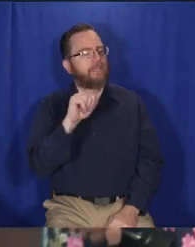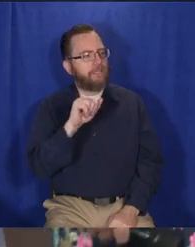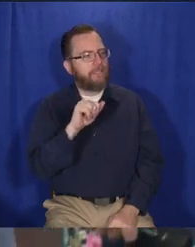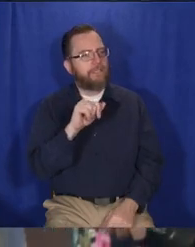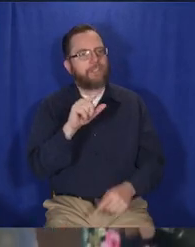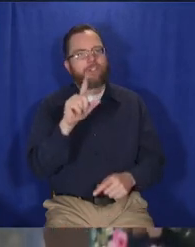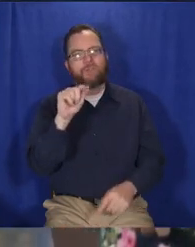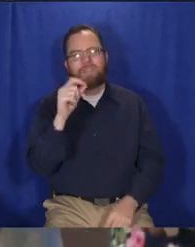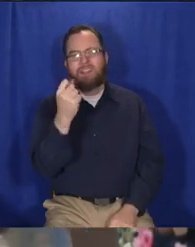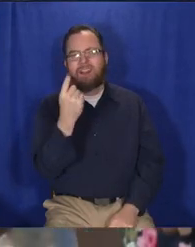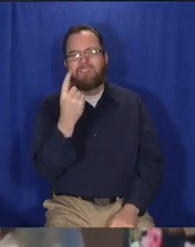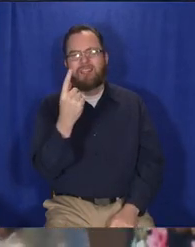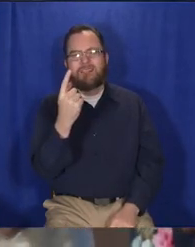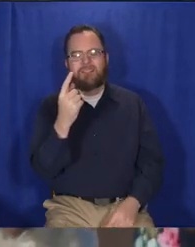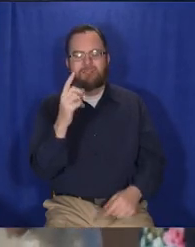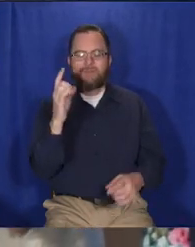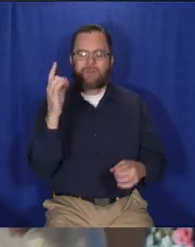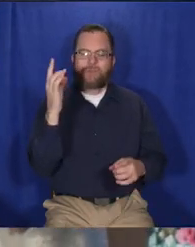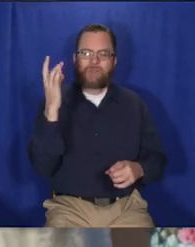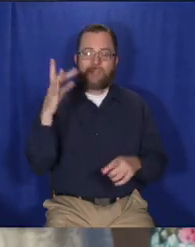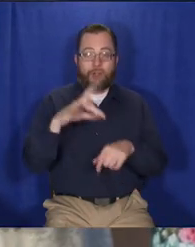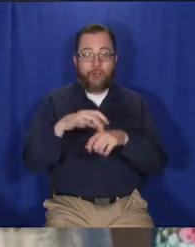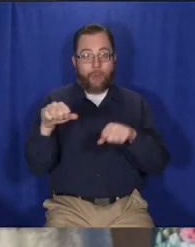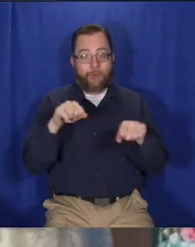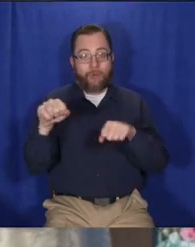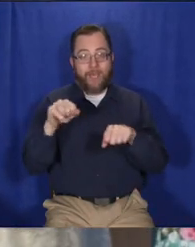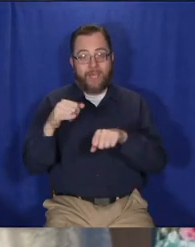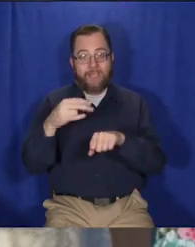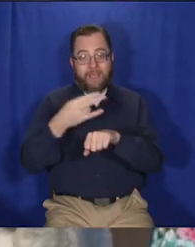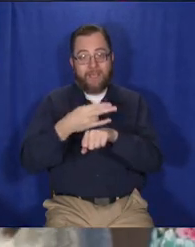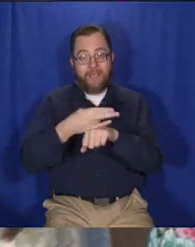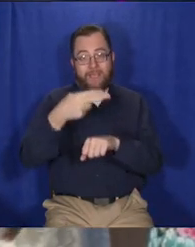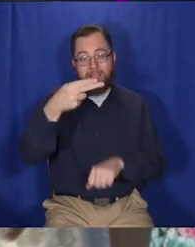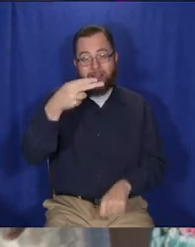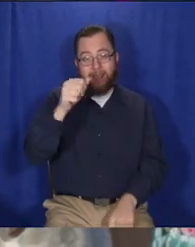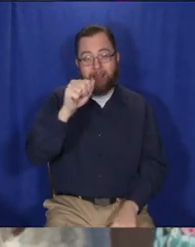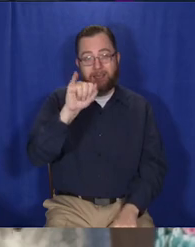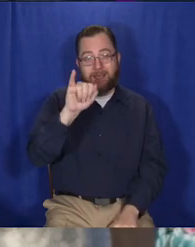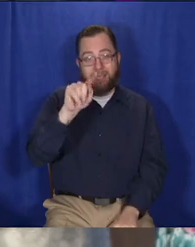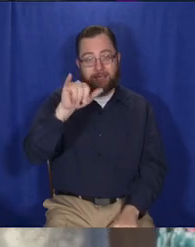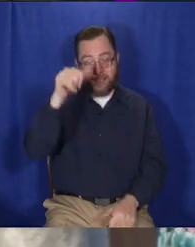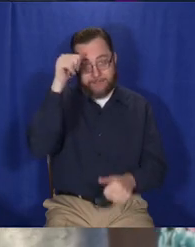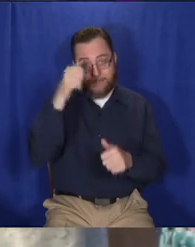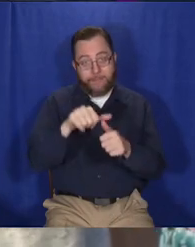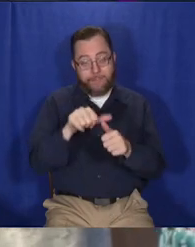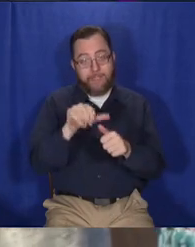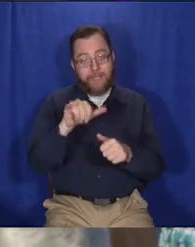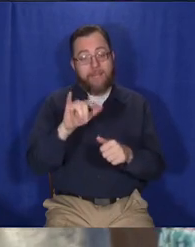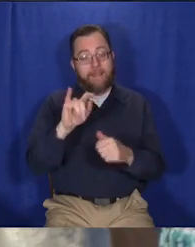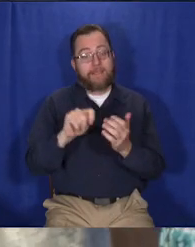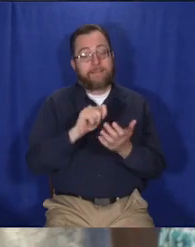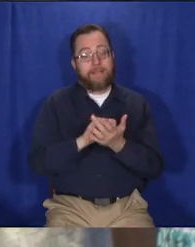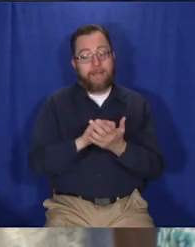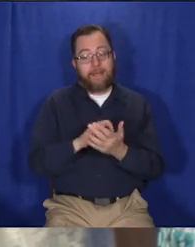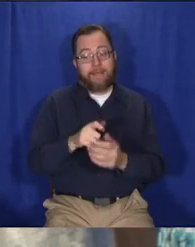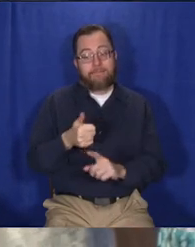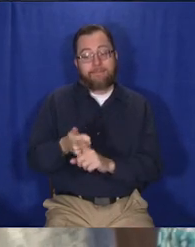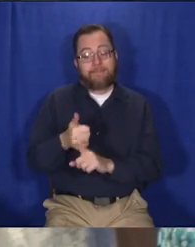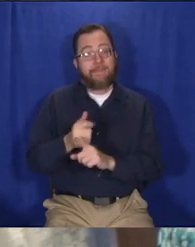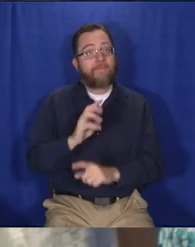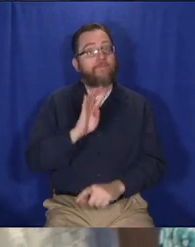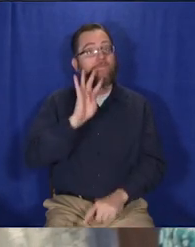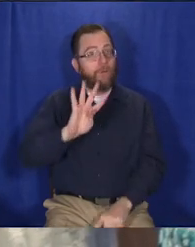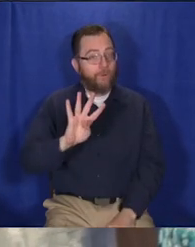the devastating earthquake in Haiti. And we went there and got to know her. And at the time, she was just 4 years old.